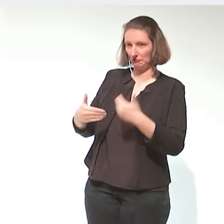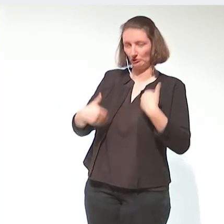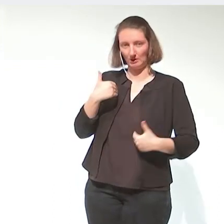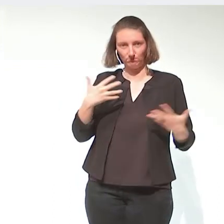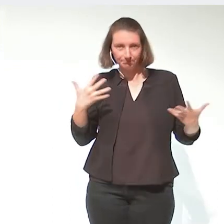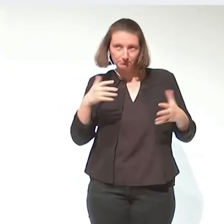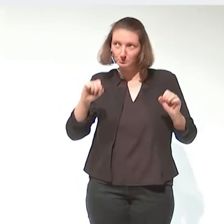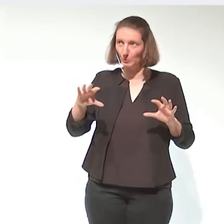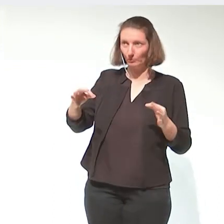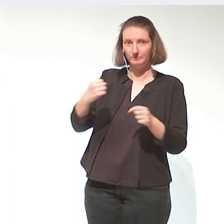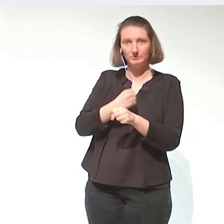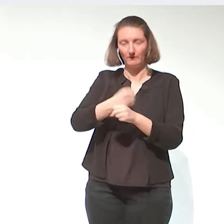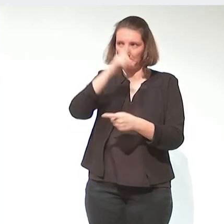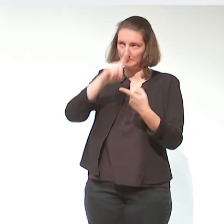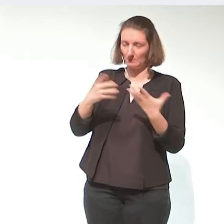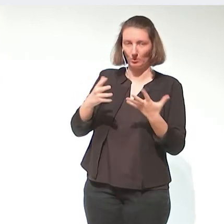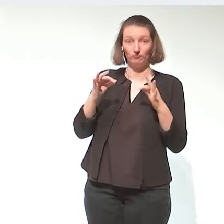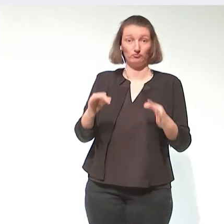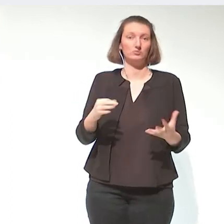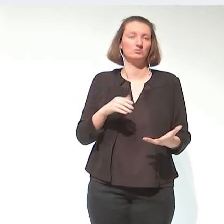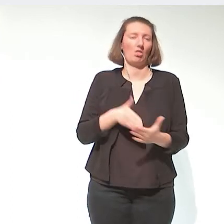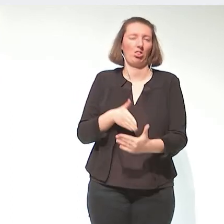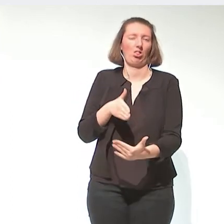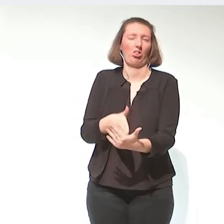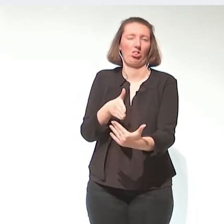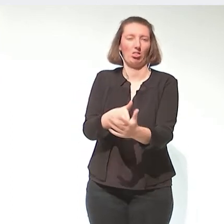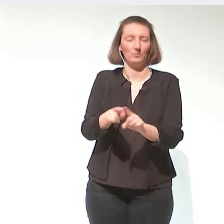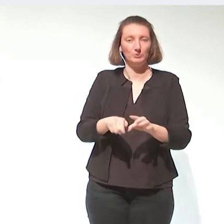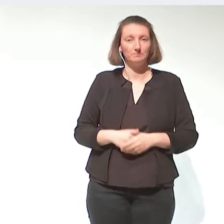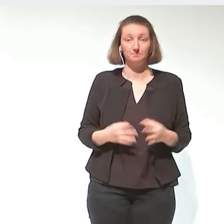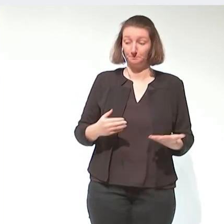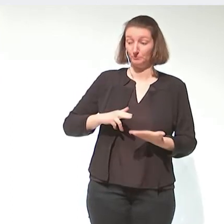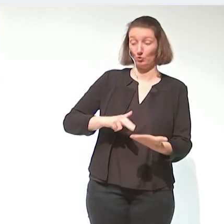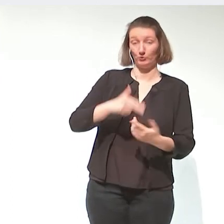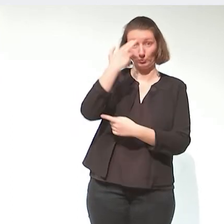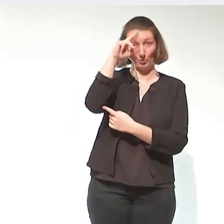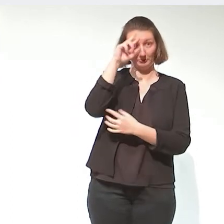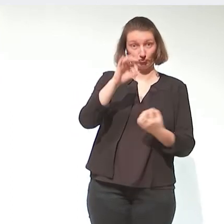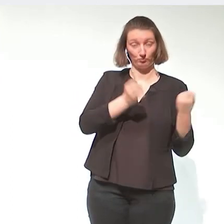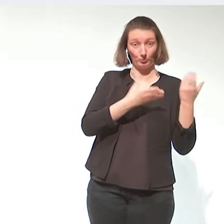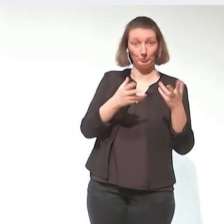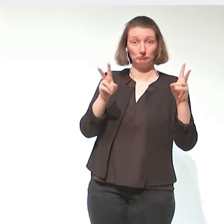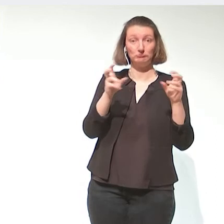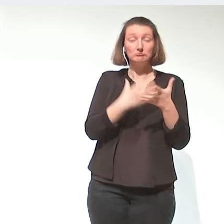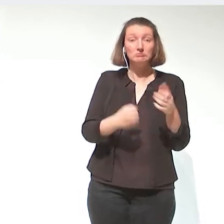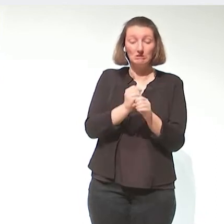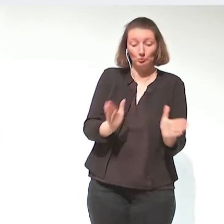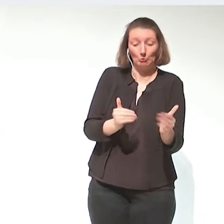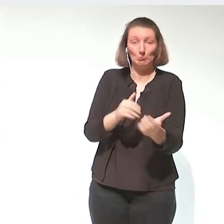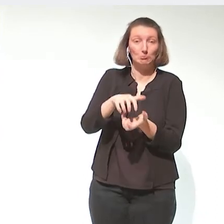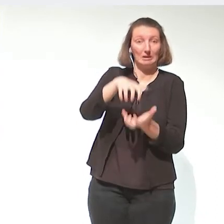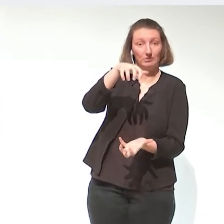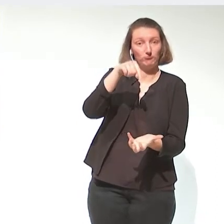the handicapped. The European Convention provides for a